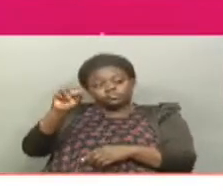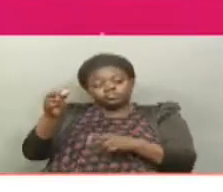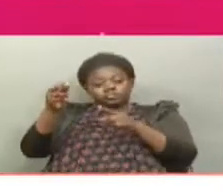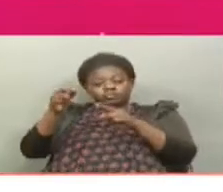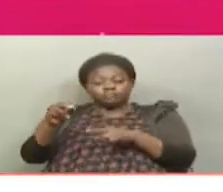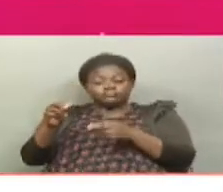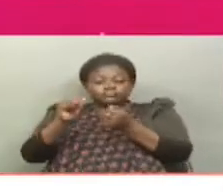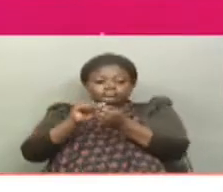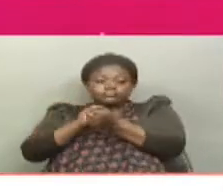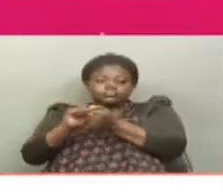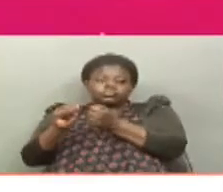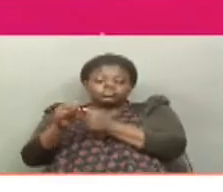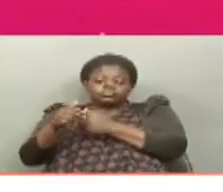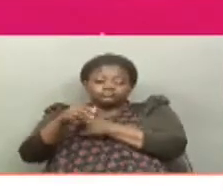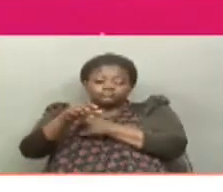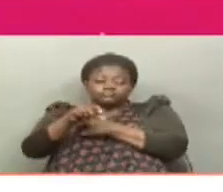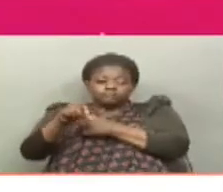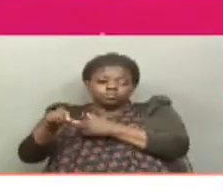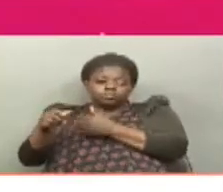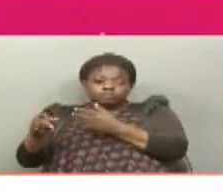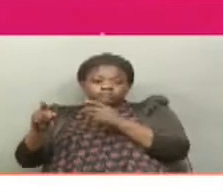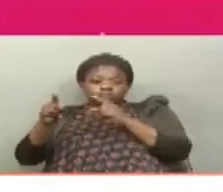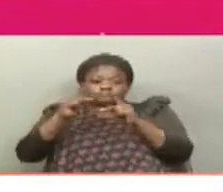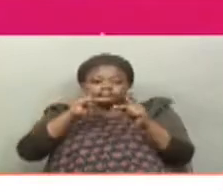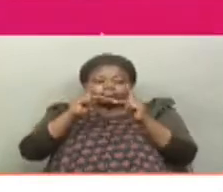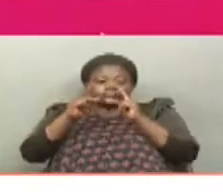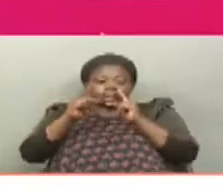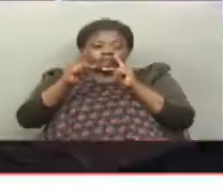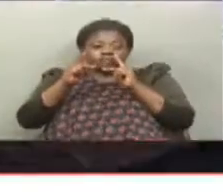lwakuwa okulomukaga ola weekend okusena hotel.